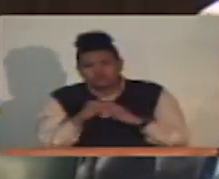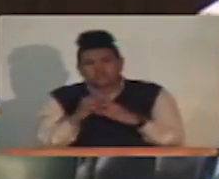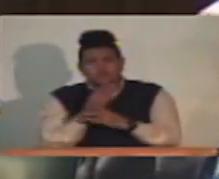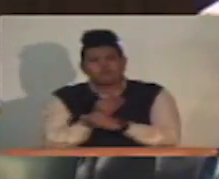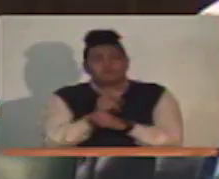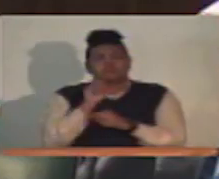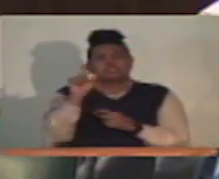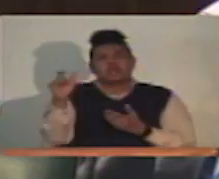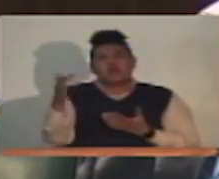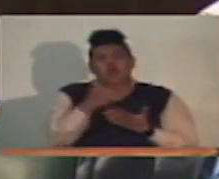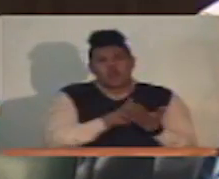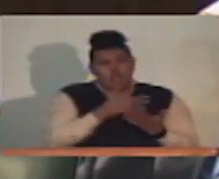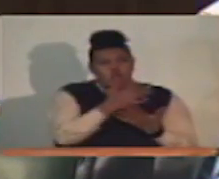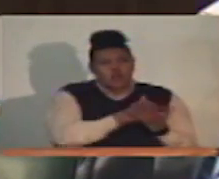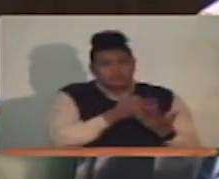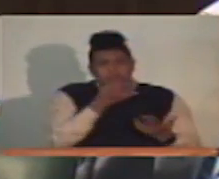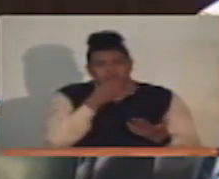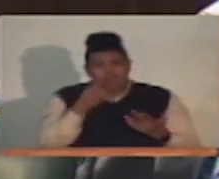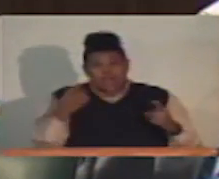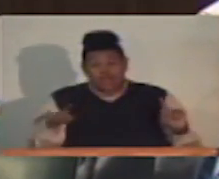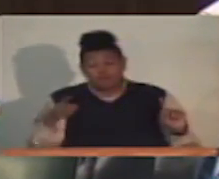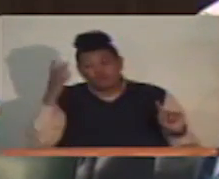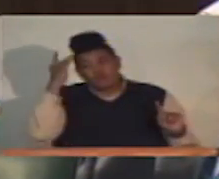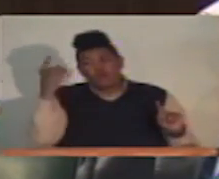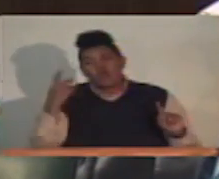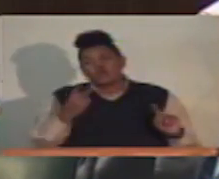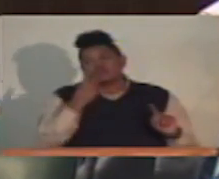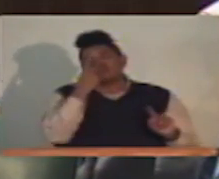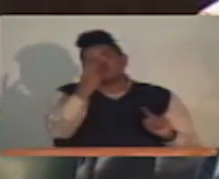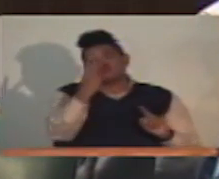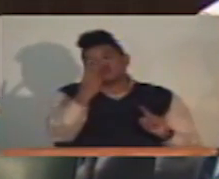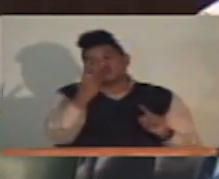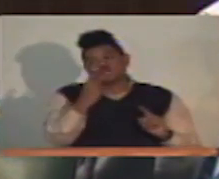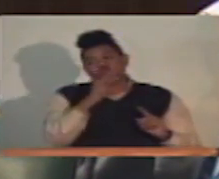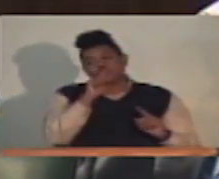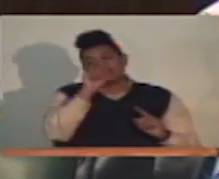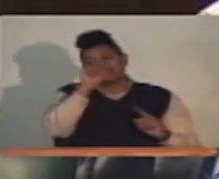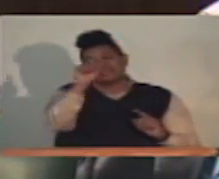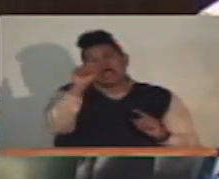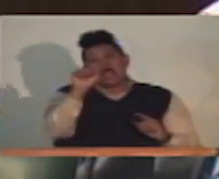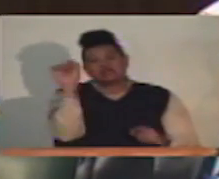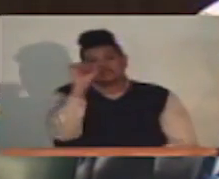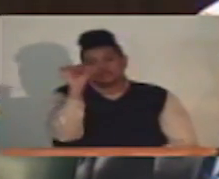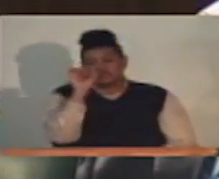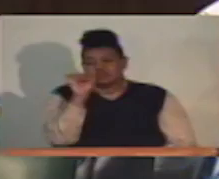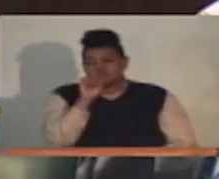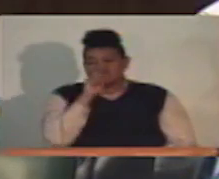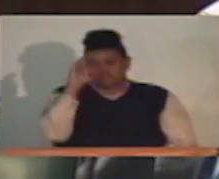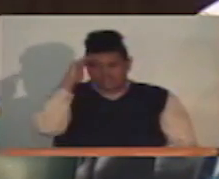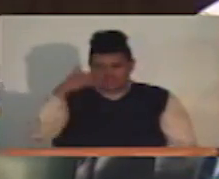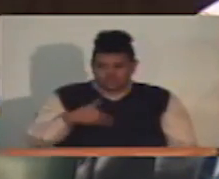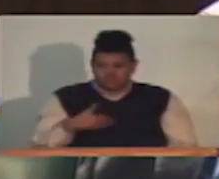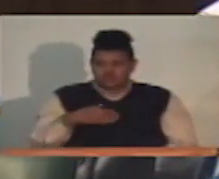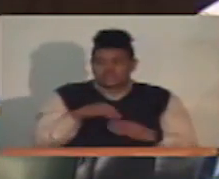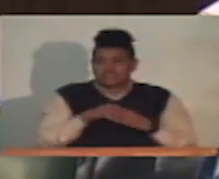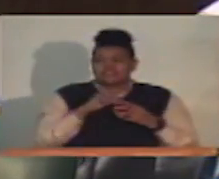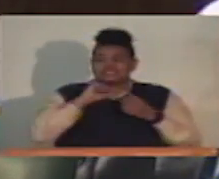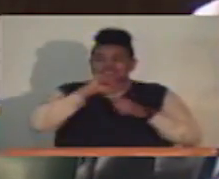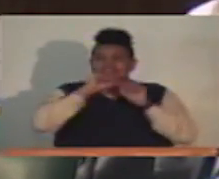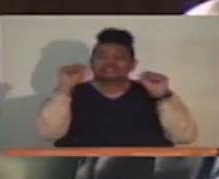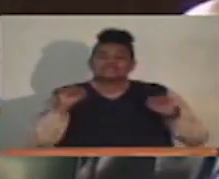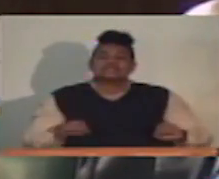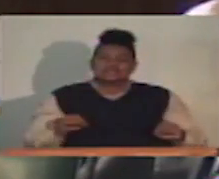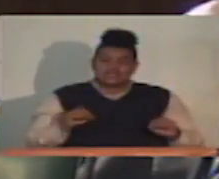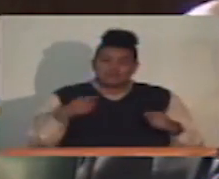tax collection, it was because of the two tax mobile that was introduced in the system,